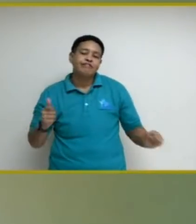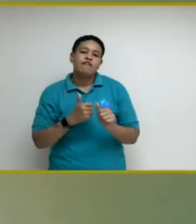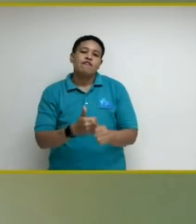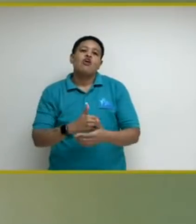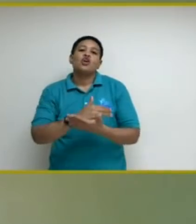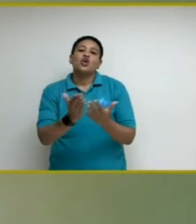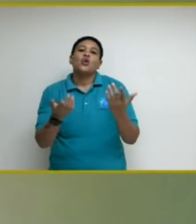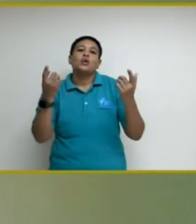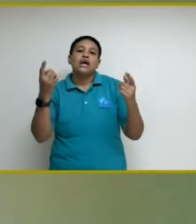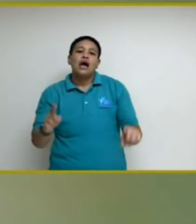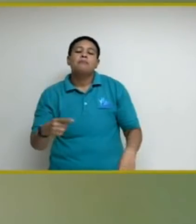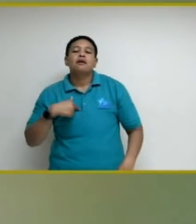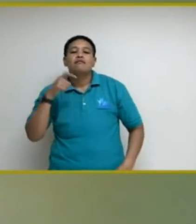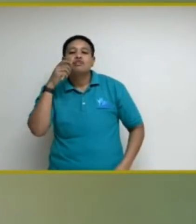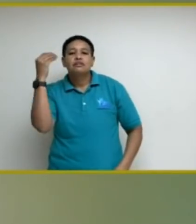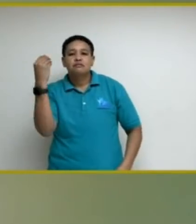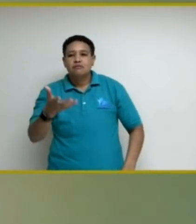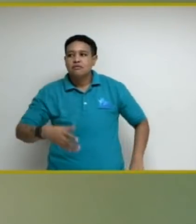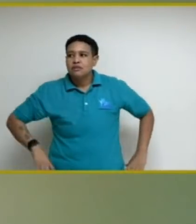those incidents that occurred.